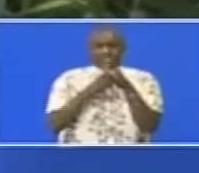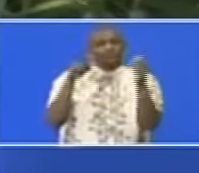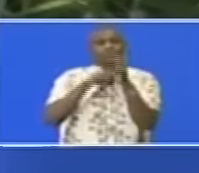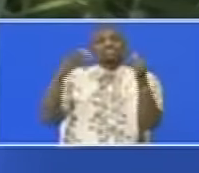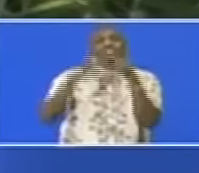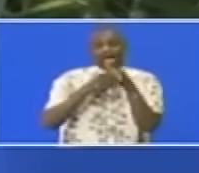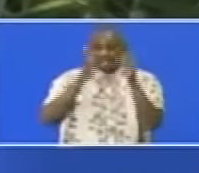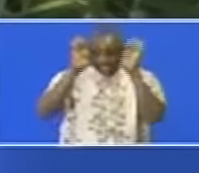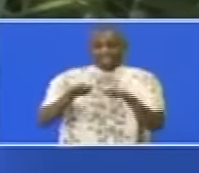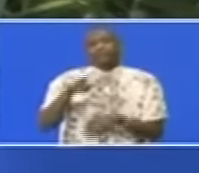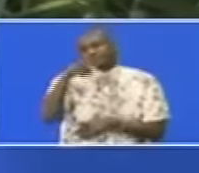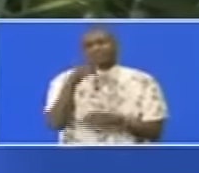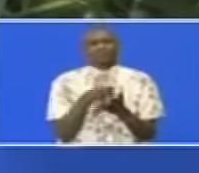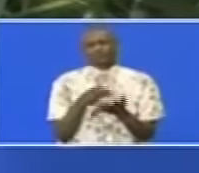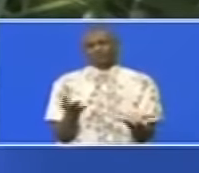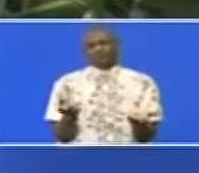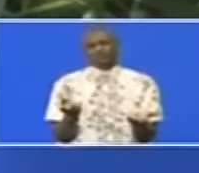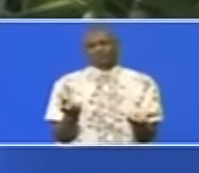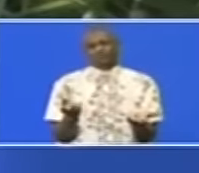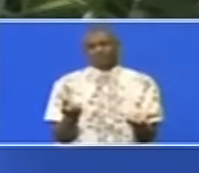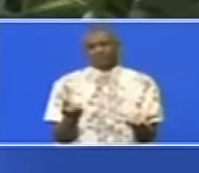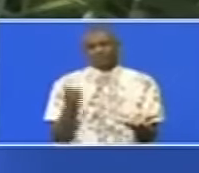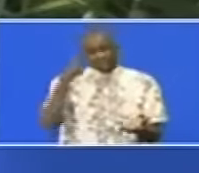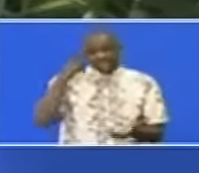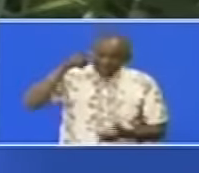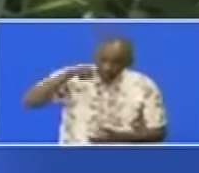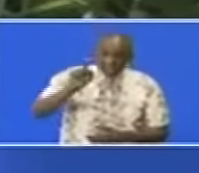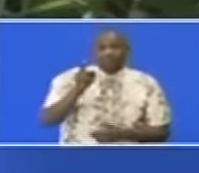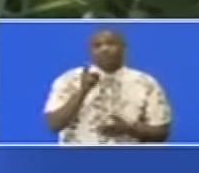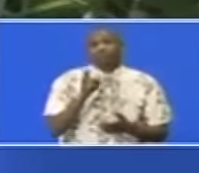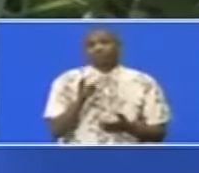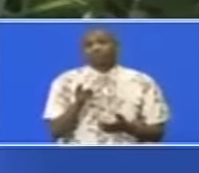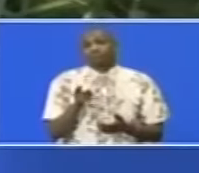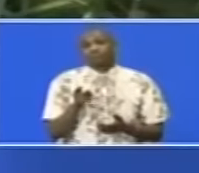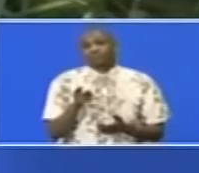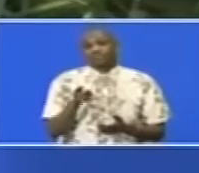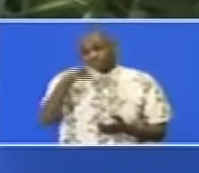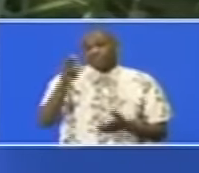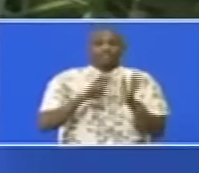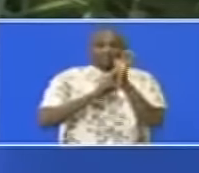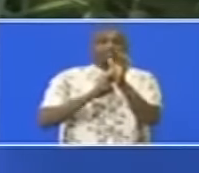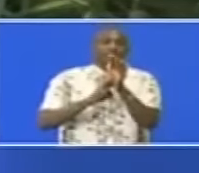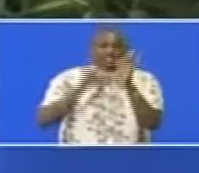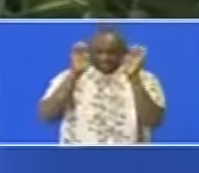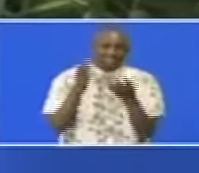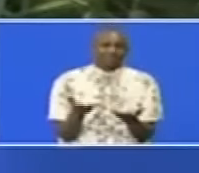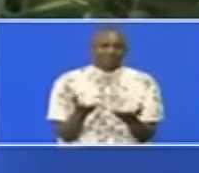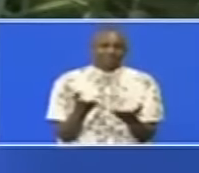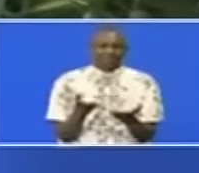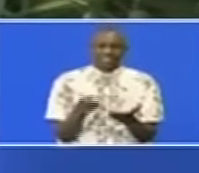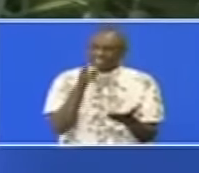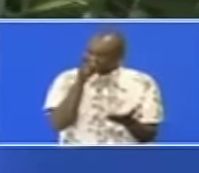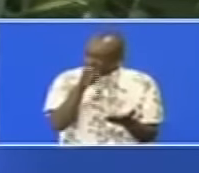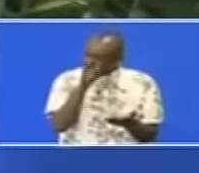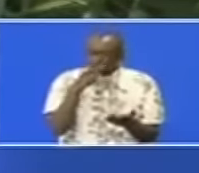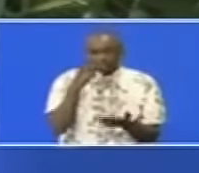99.99.9% of Islam, then we consider those, yeah, they are the representative of Islam. The truth of the matter is